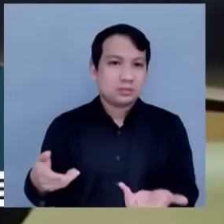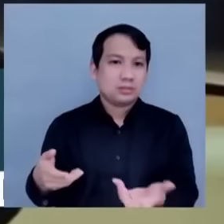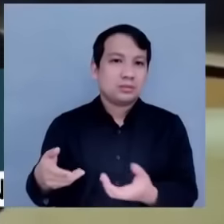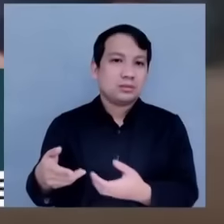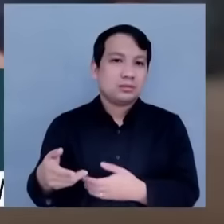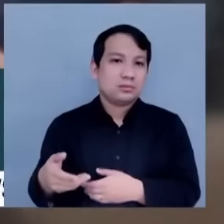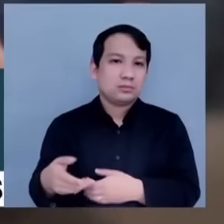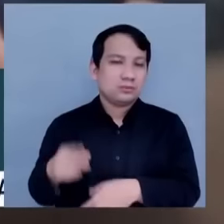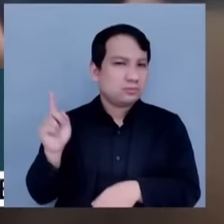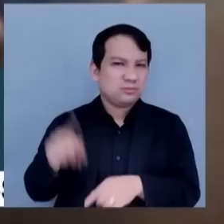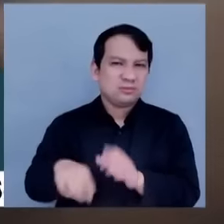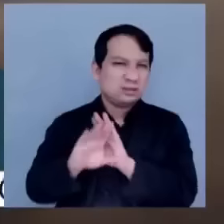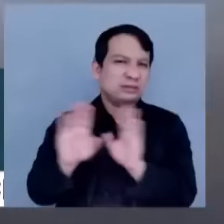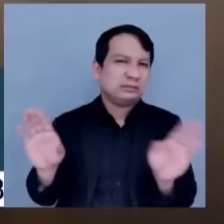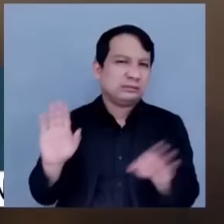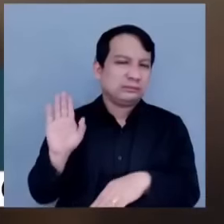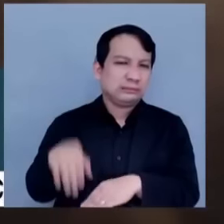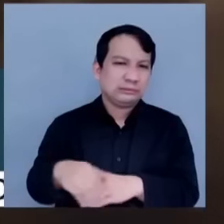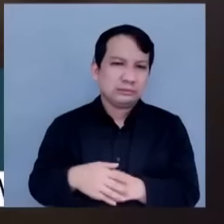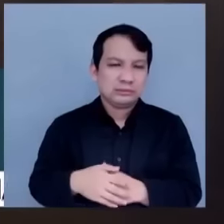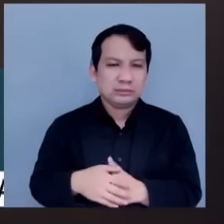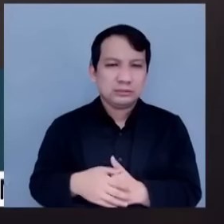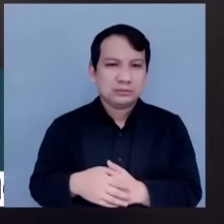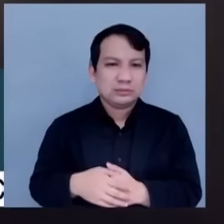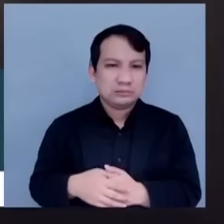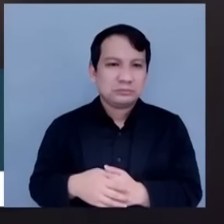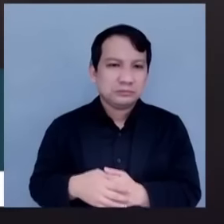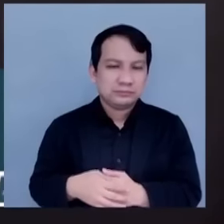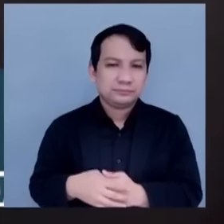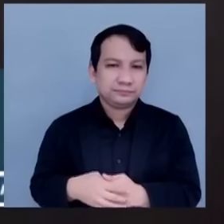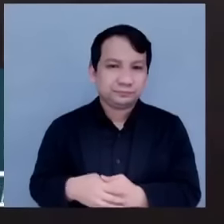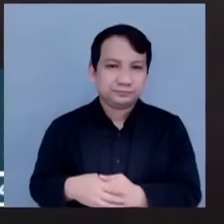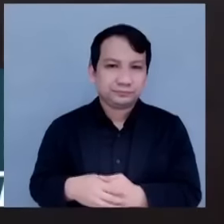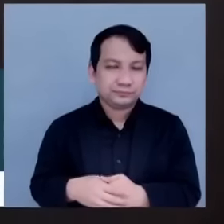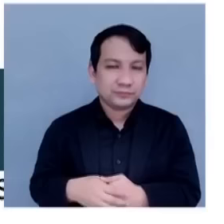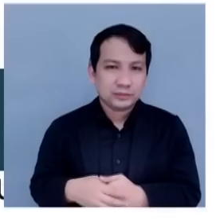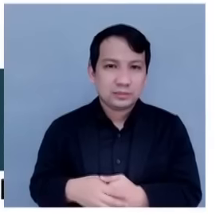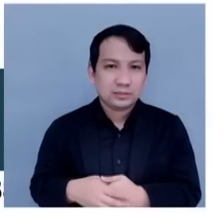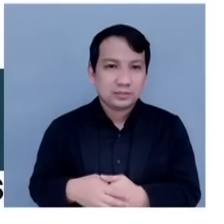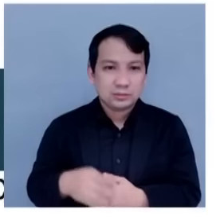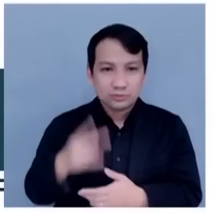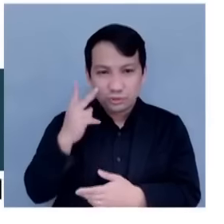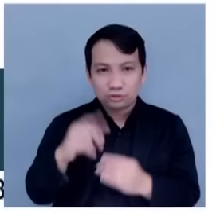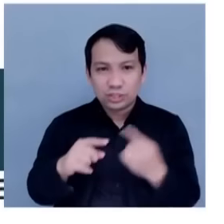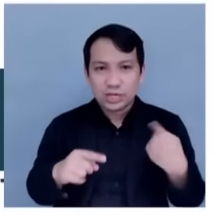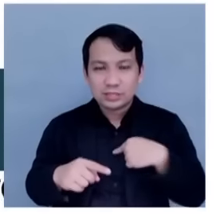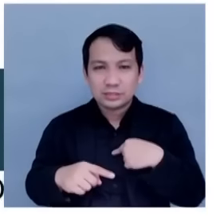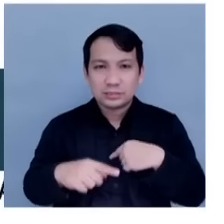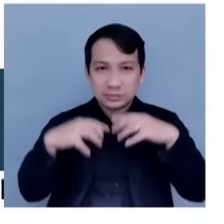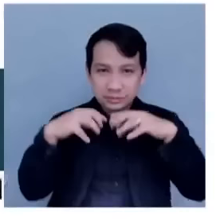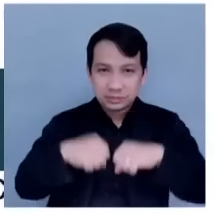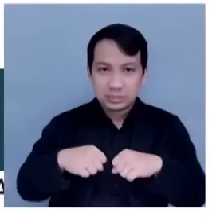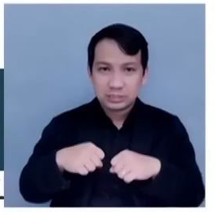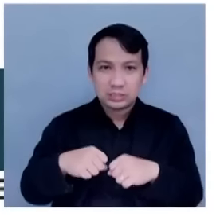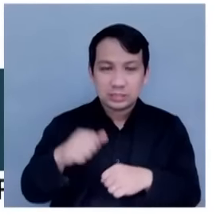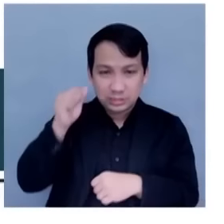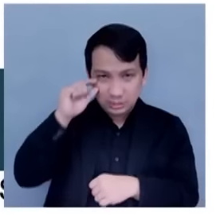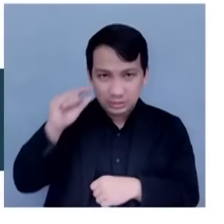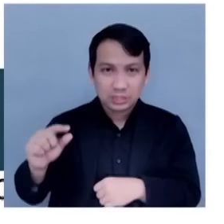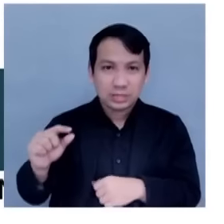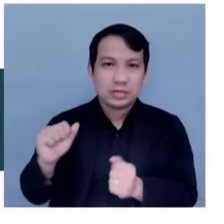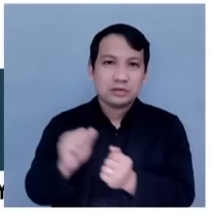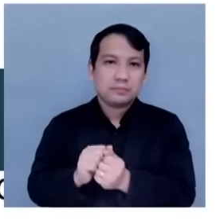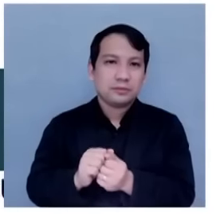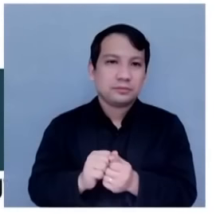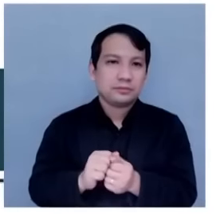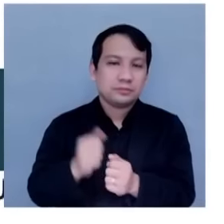na. Oh. Okay. So, ito pong nakita natin, yung pagka-aresto po kay Alice Go,